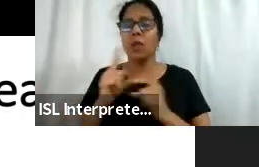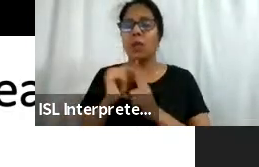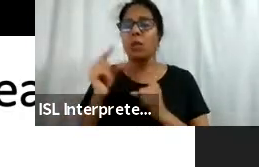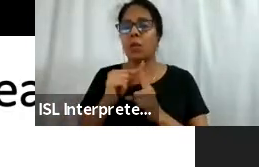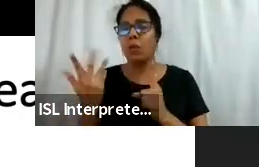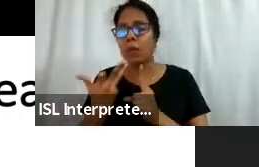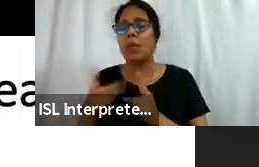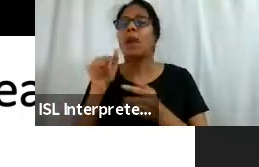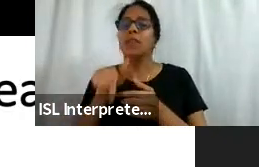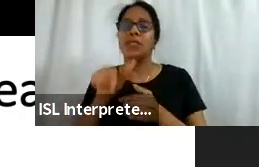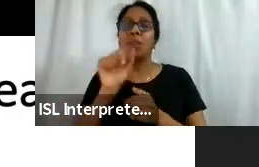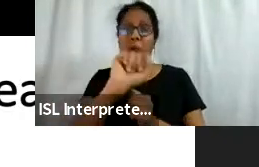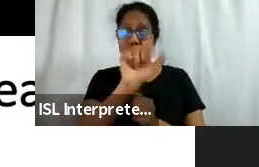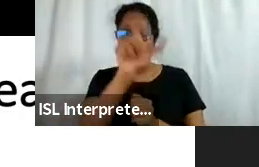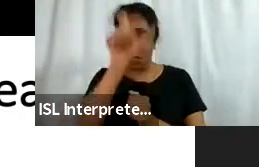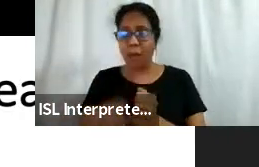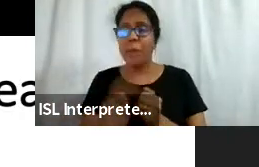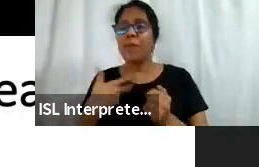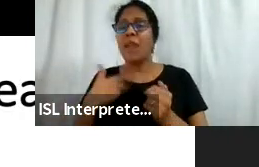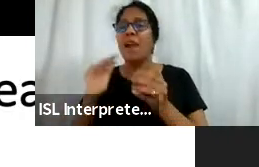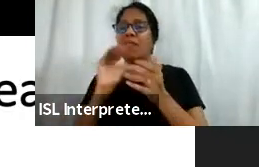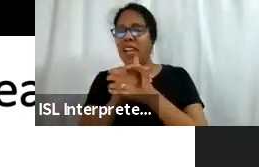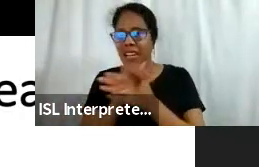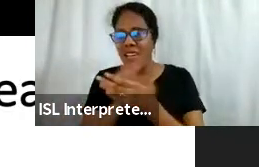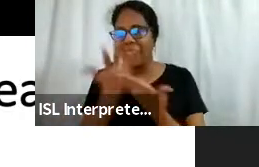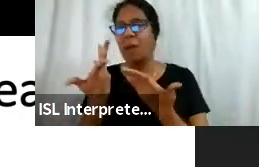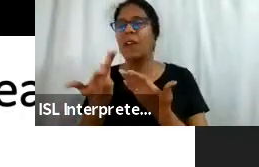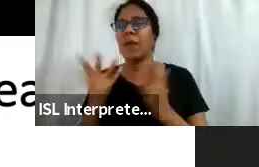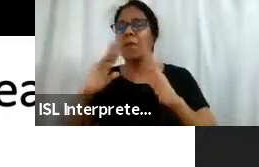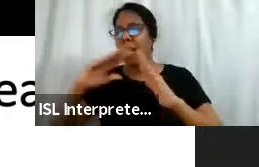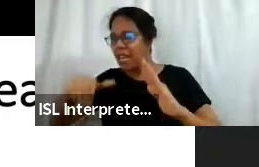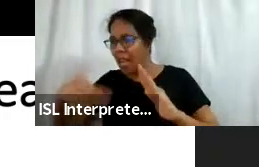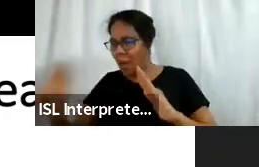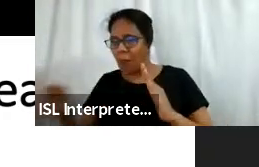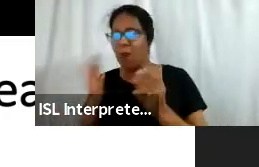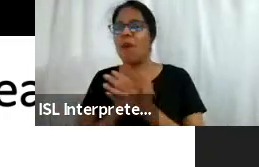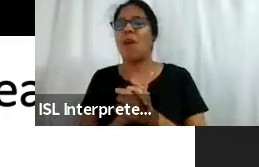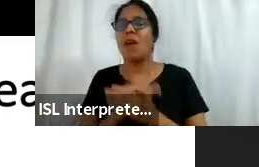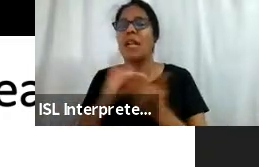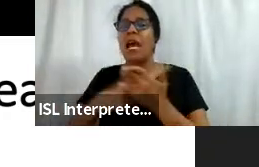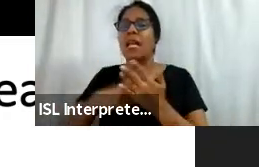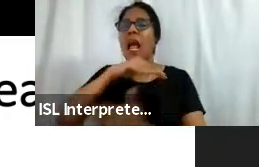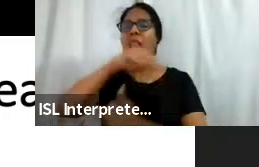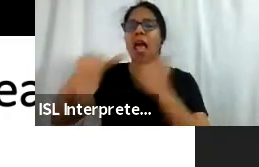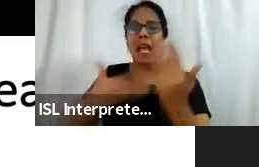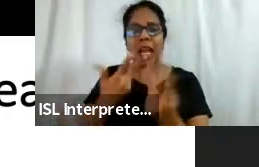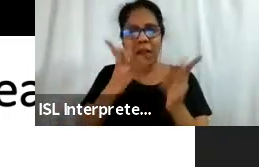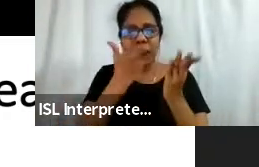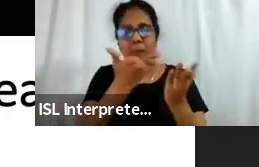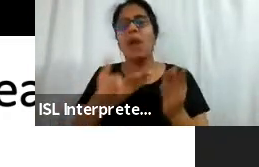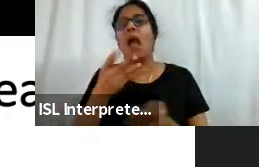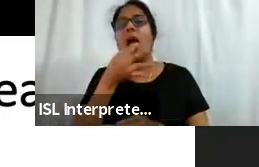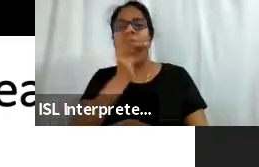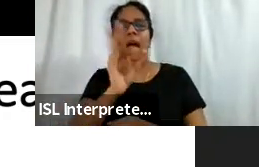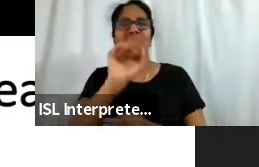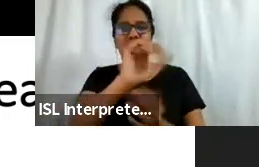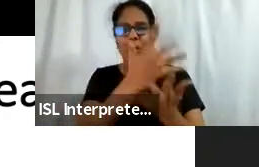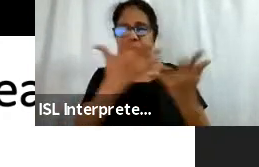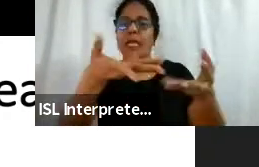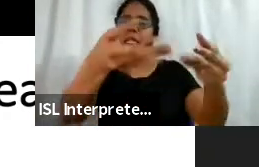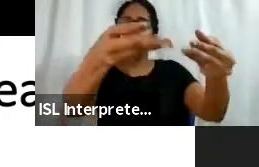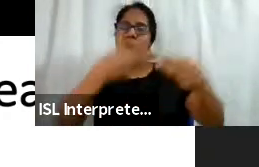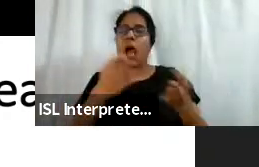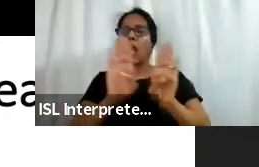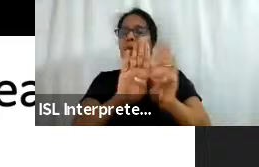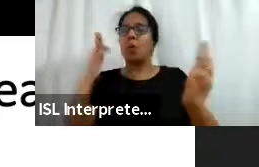to drop things in front of your door. Don't hesitate. We all are there to support each other. Just be